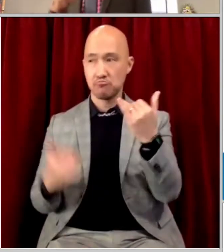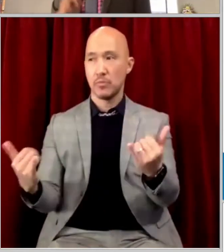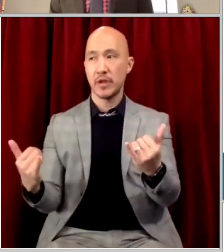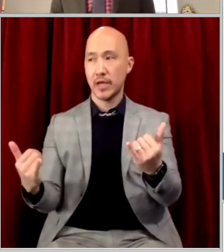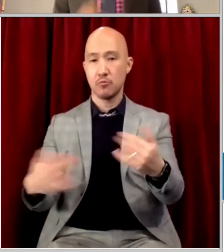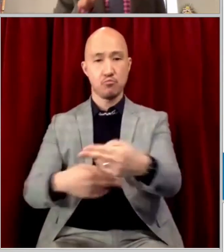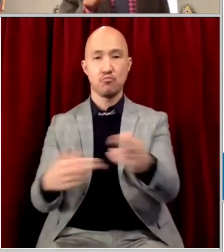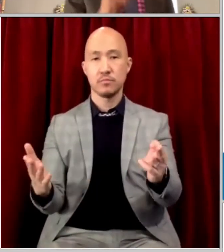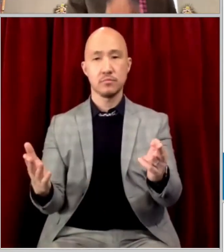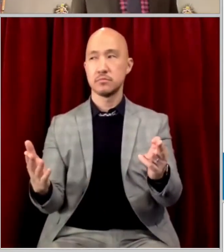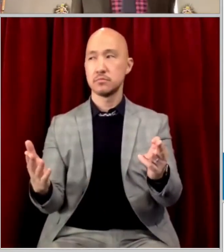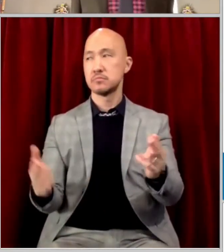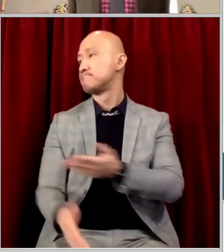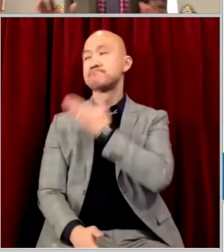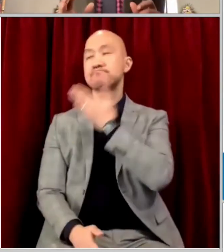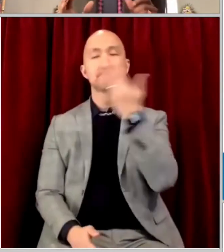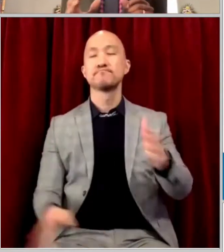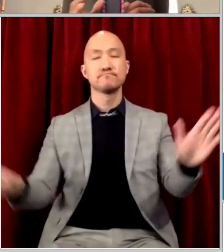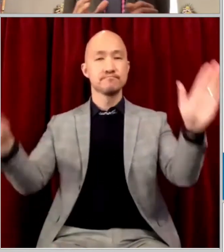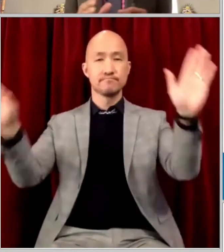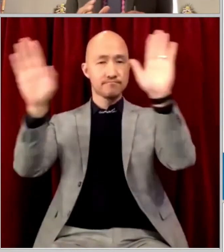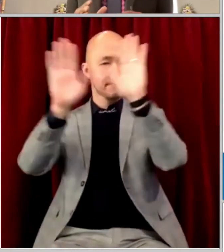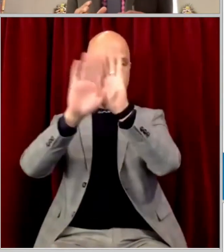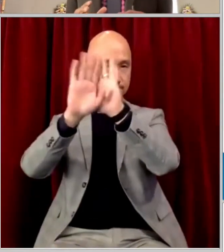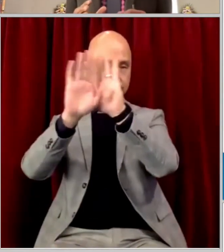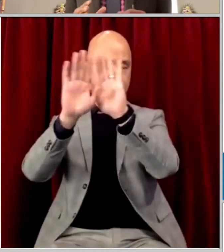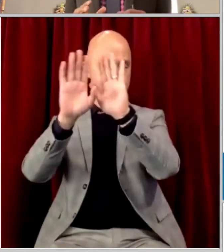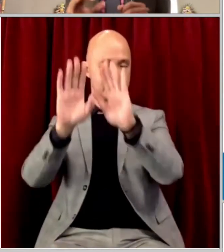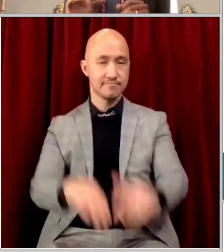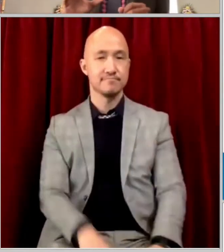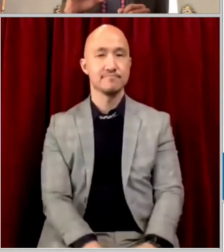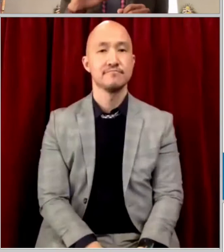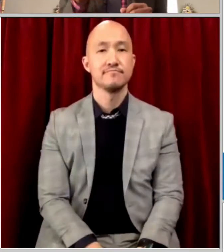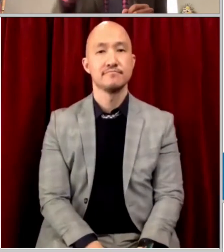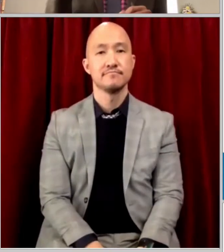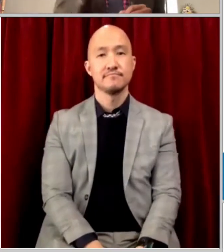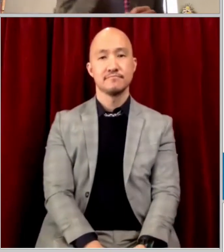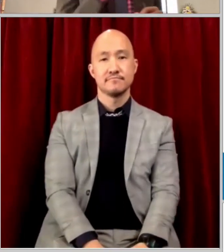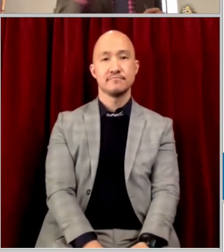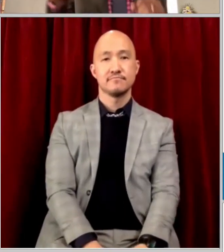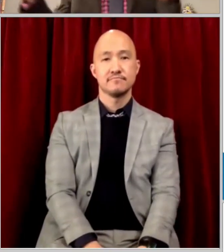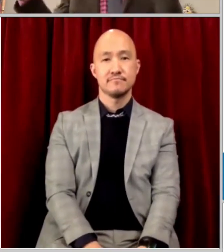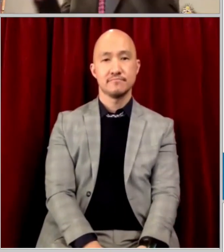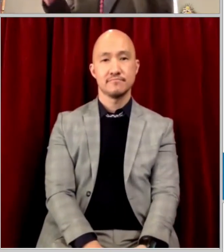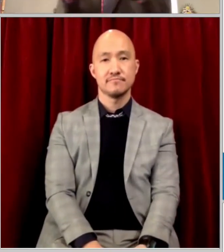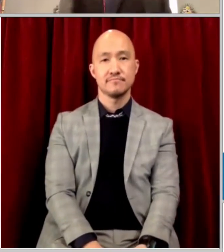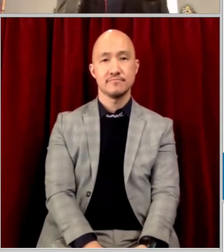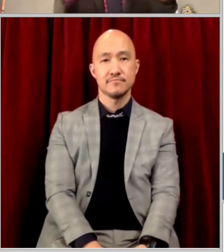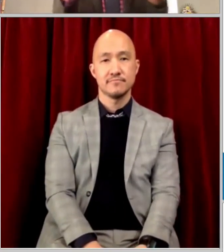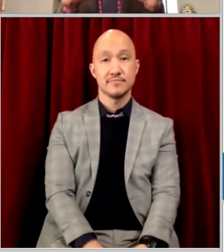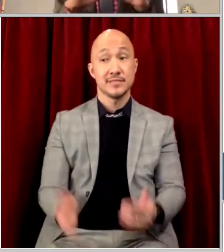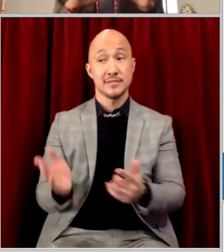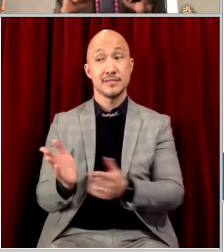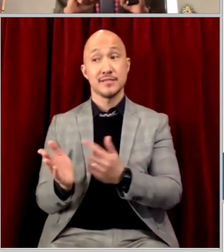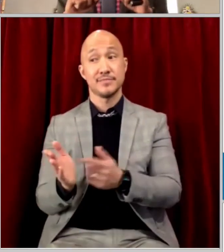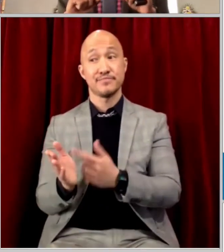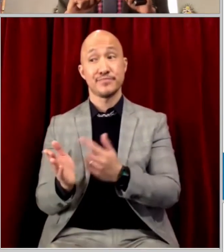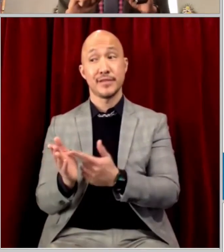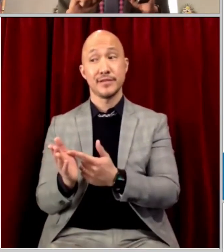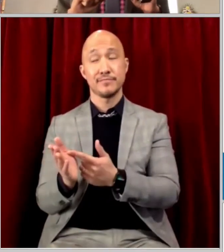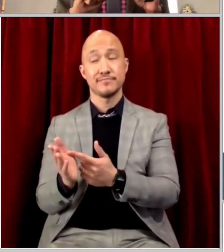us, know that in some places where it's really dark, there are these little creatures that crawl around. They love the